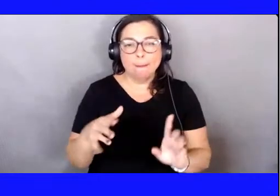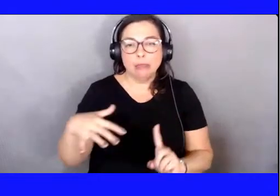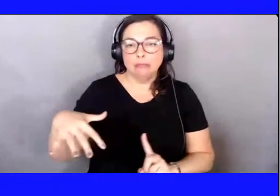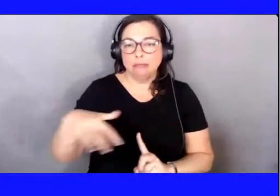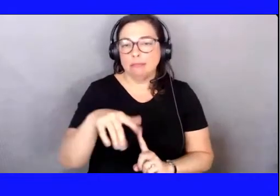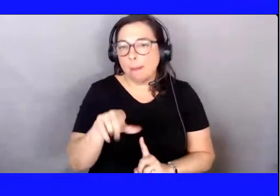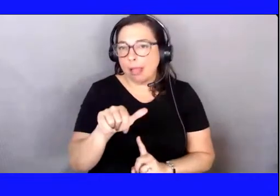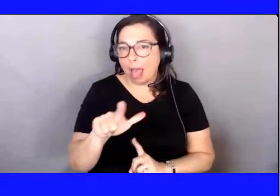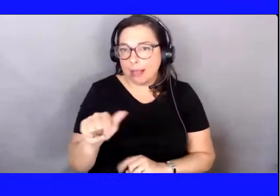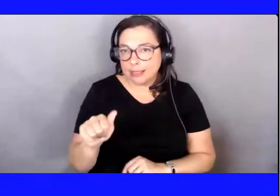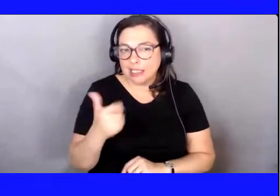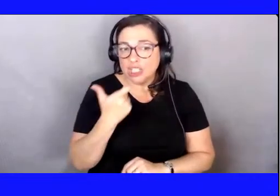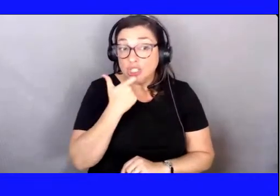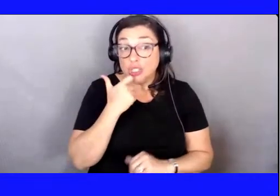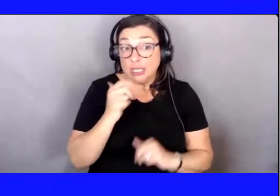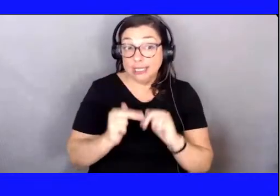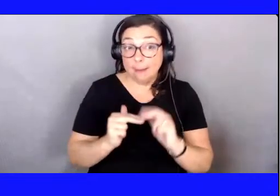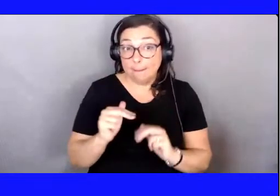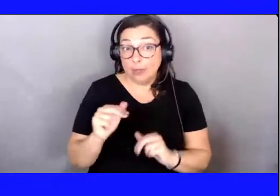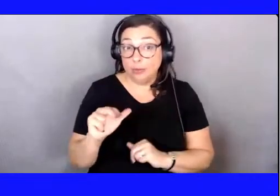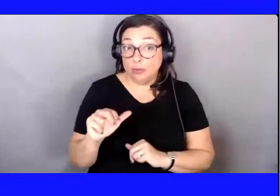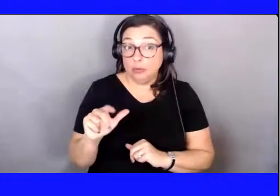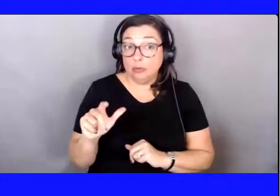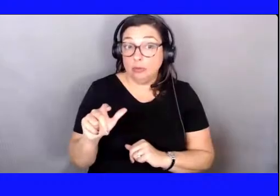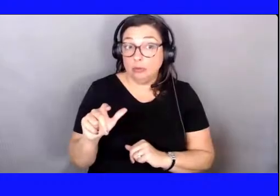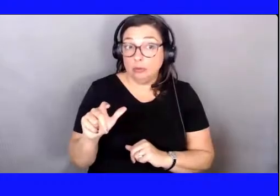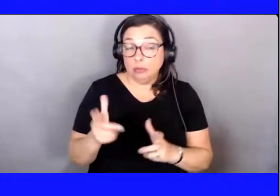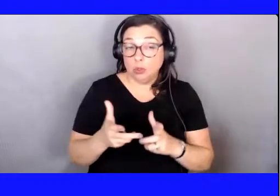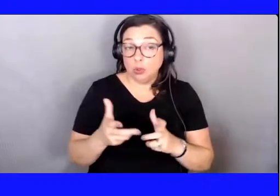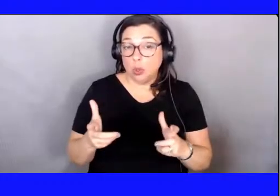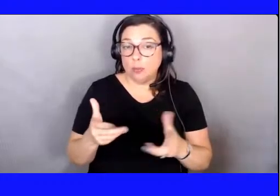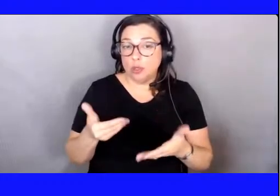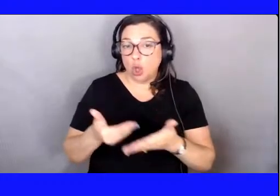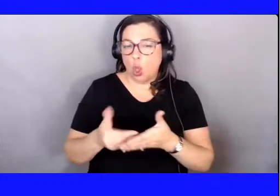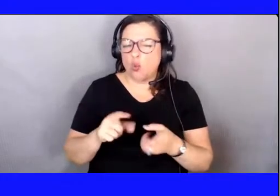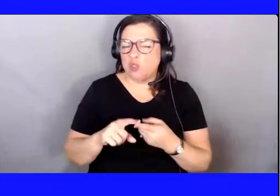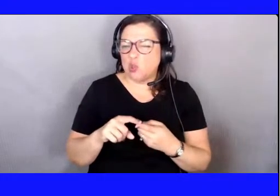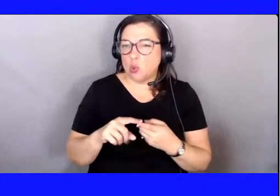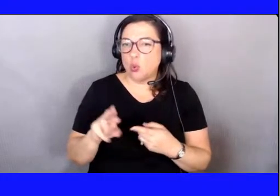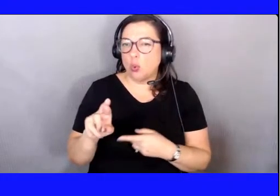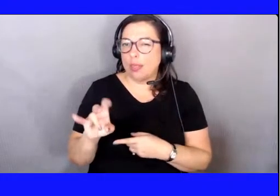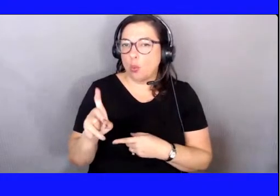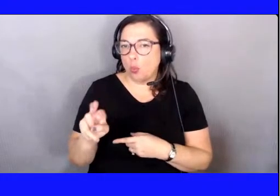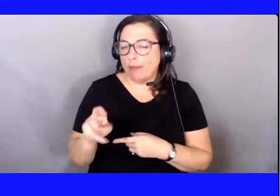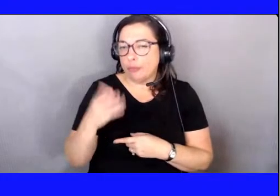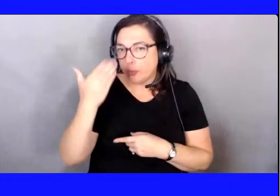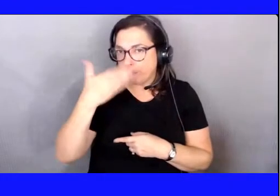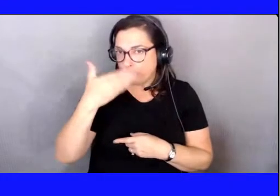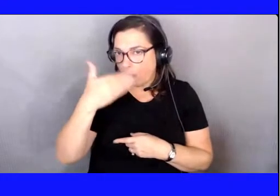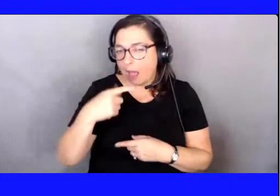built 3 acres, not so far away on the Harlem Water Riverfront, we were excited to,